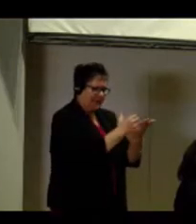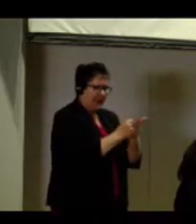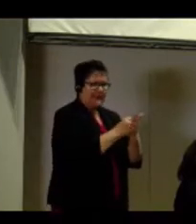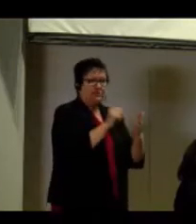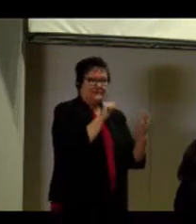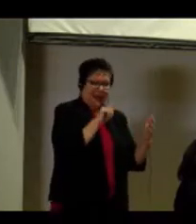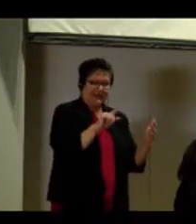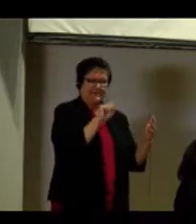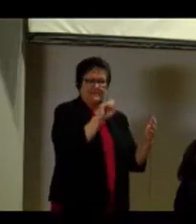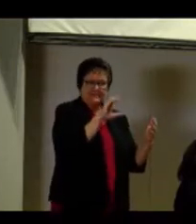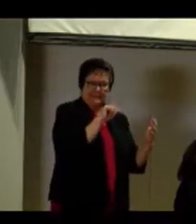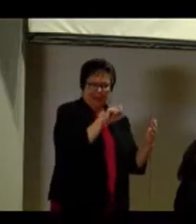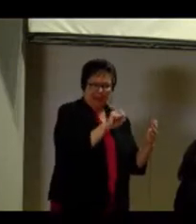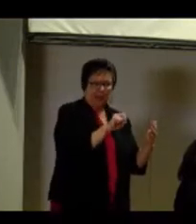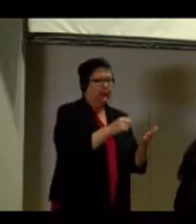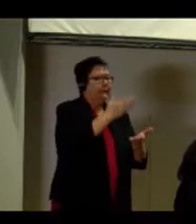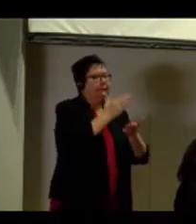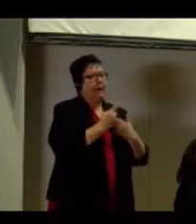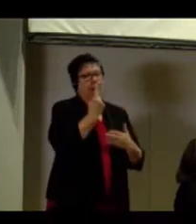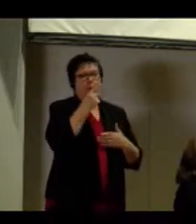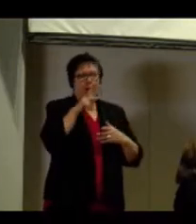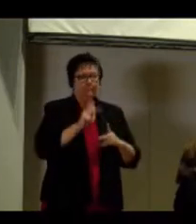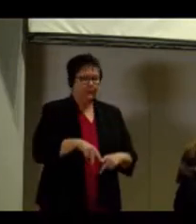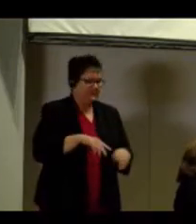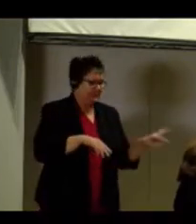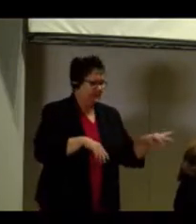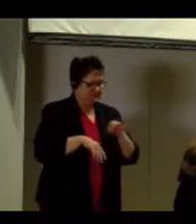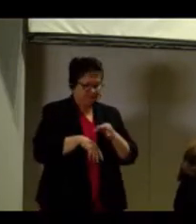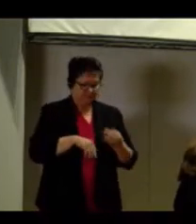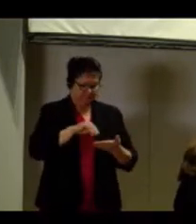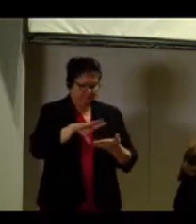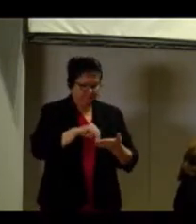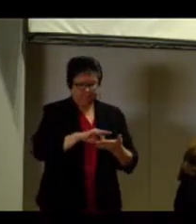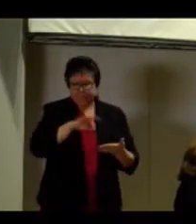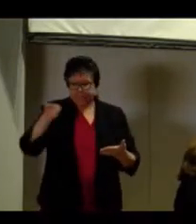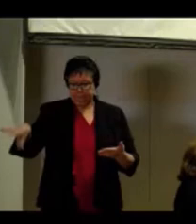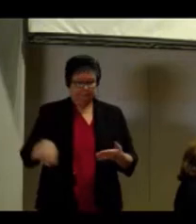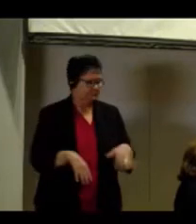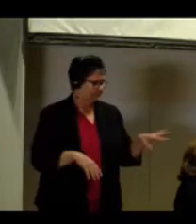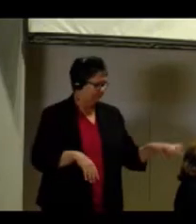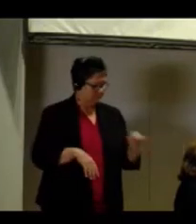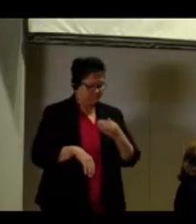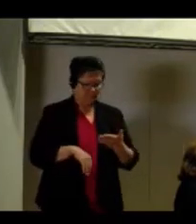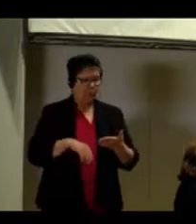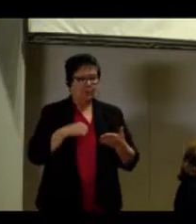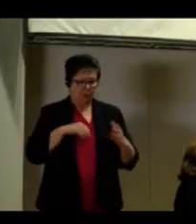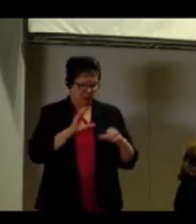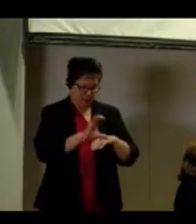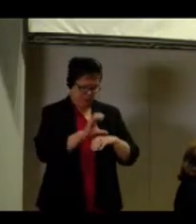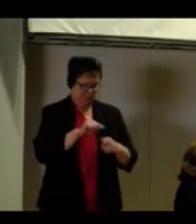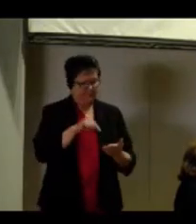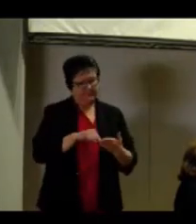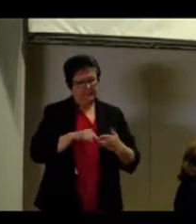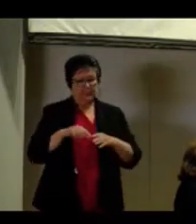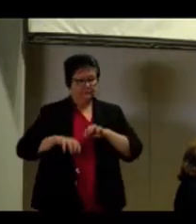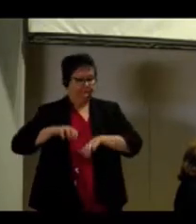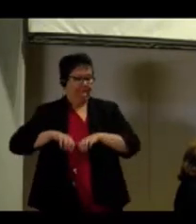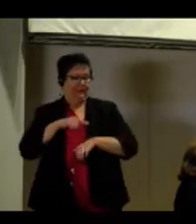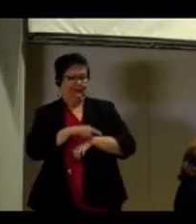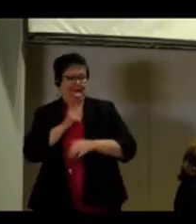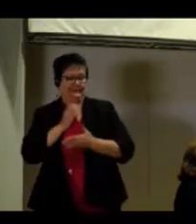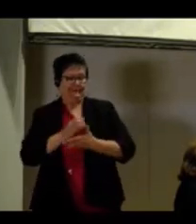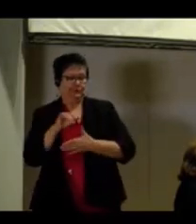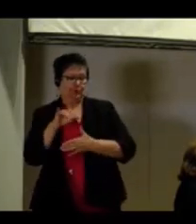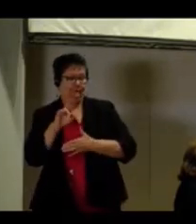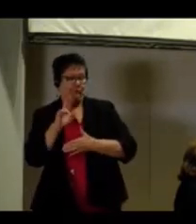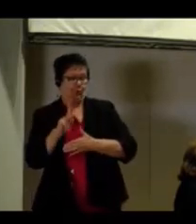scale and stop having to have one person with one photograph with one computer going, this is a picture of York Minster. And that would